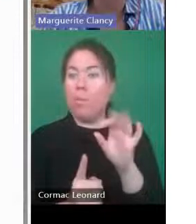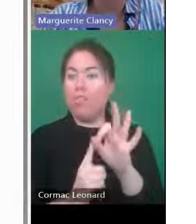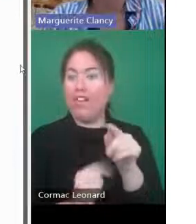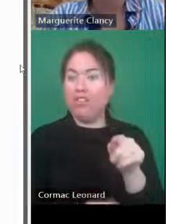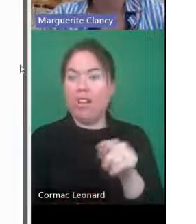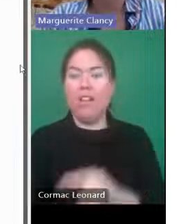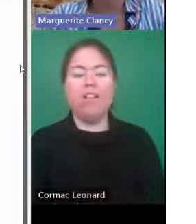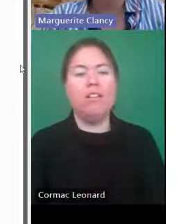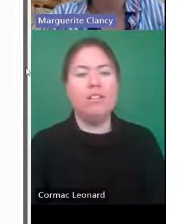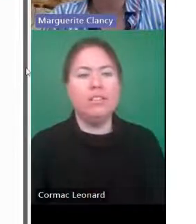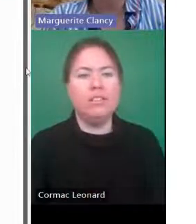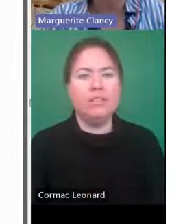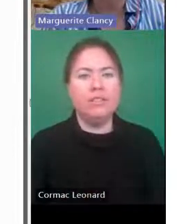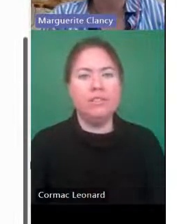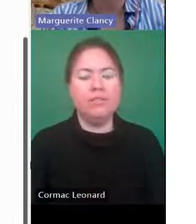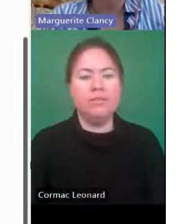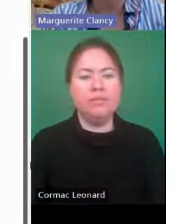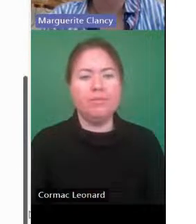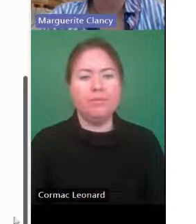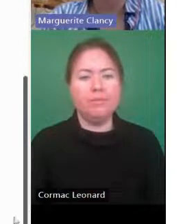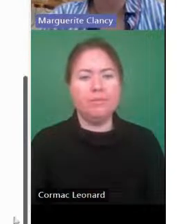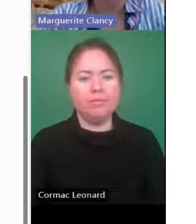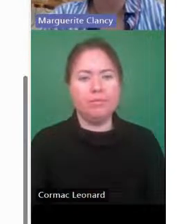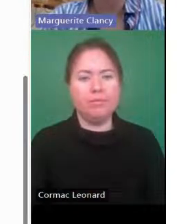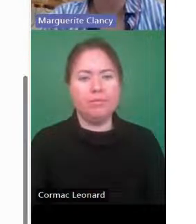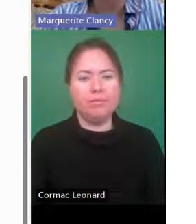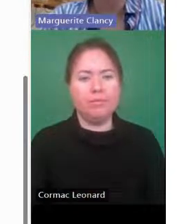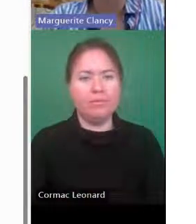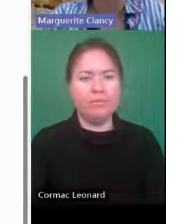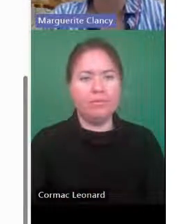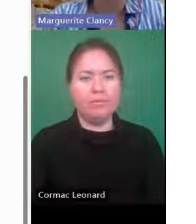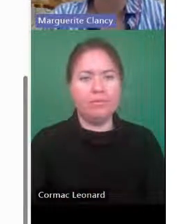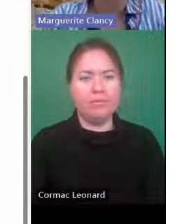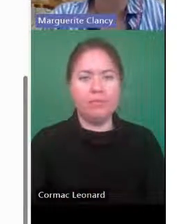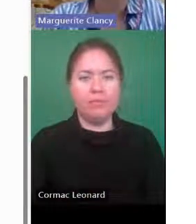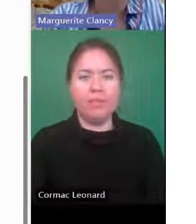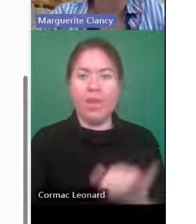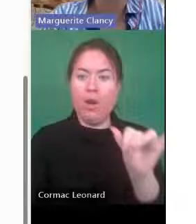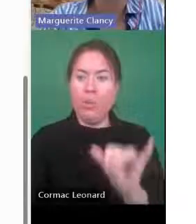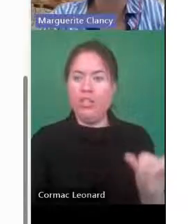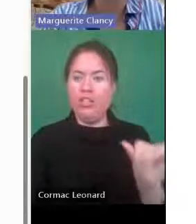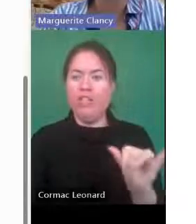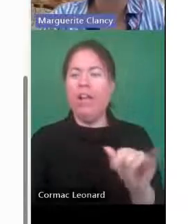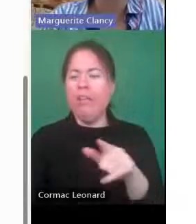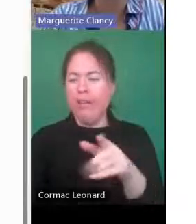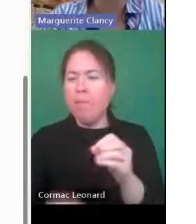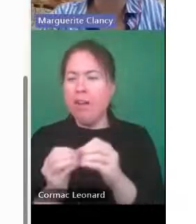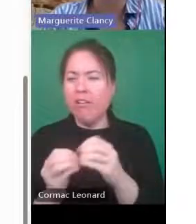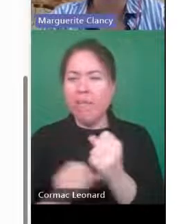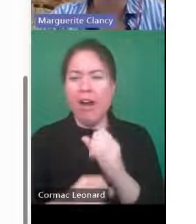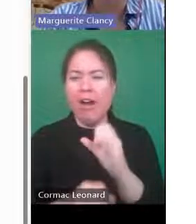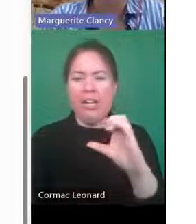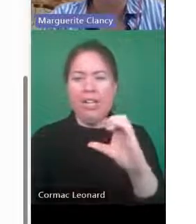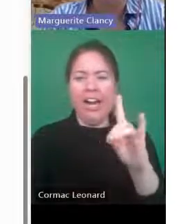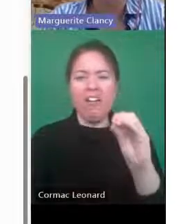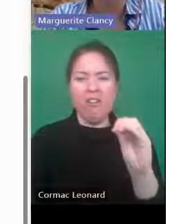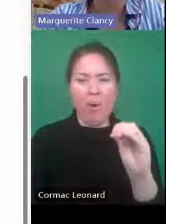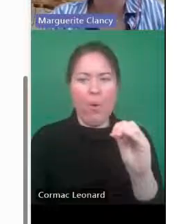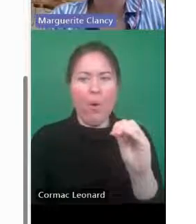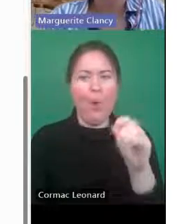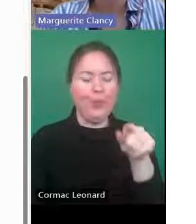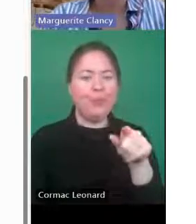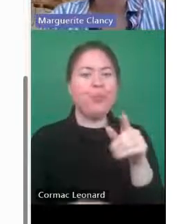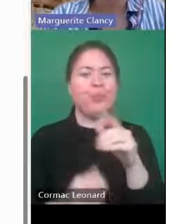route. First item I'm asked, I can select a route that I'm going to take. So this is what I'm saying about it being CHO